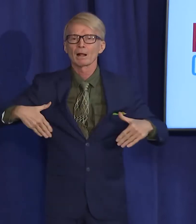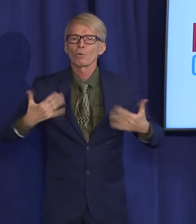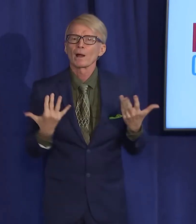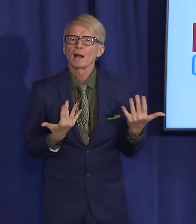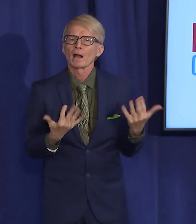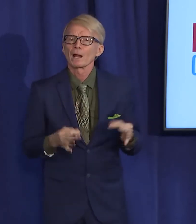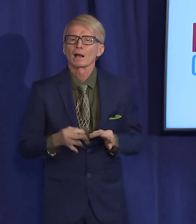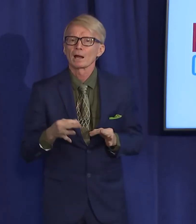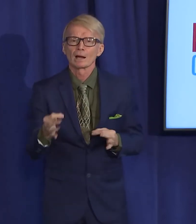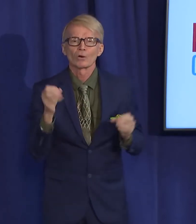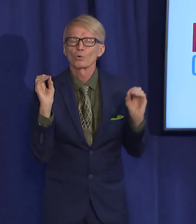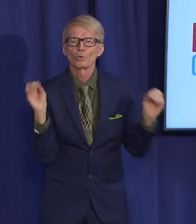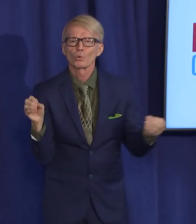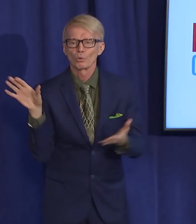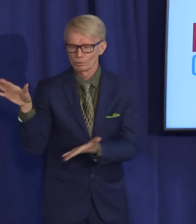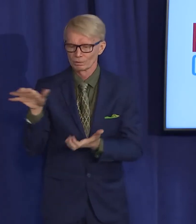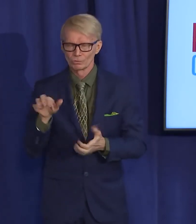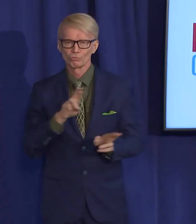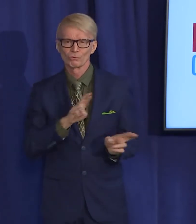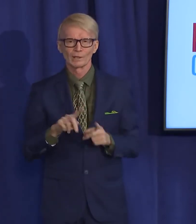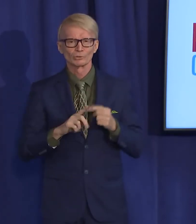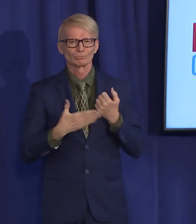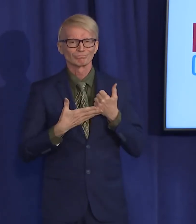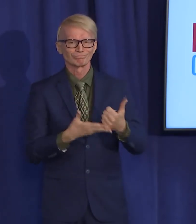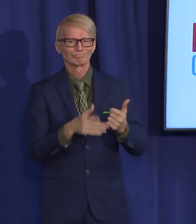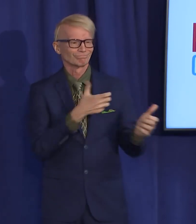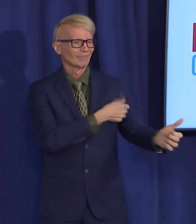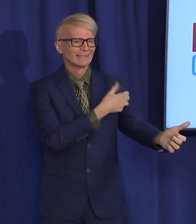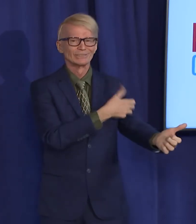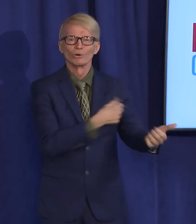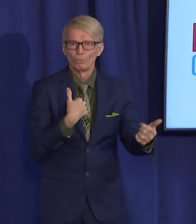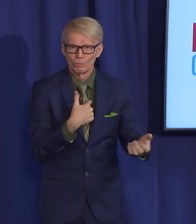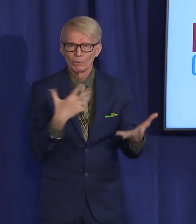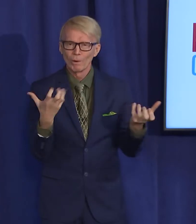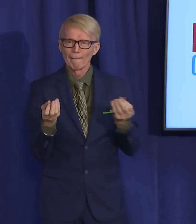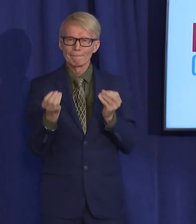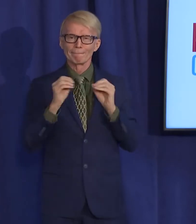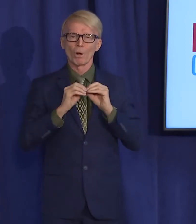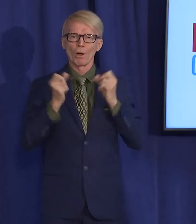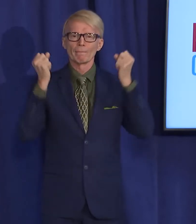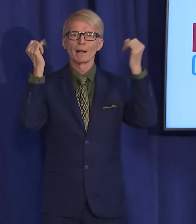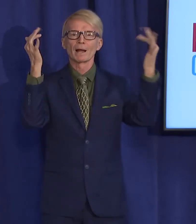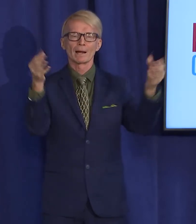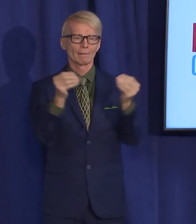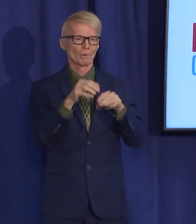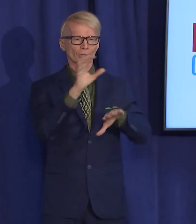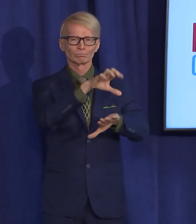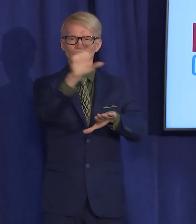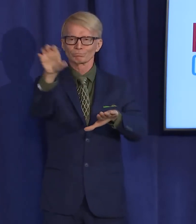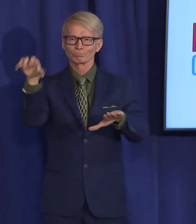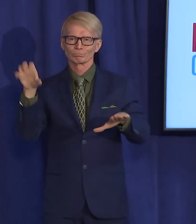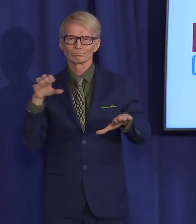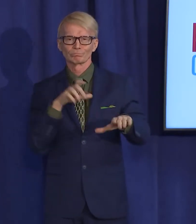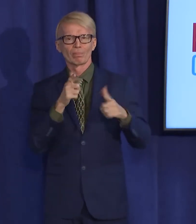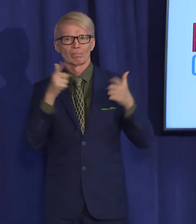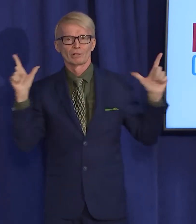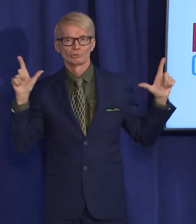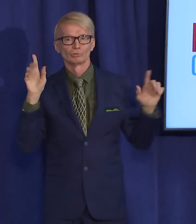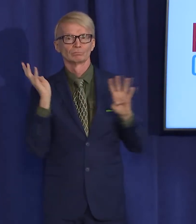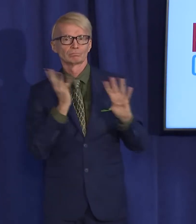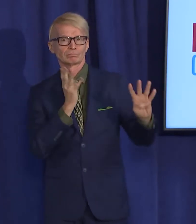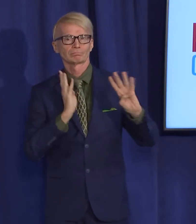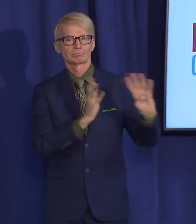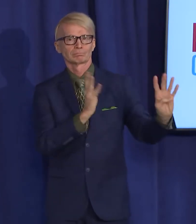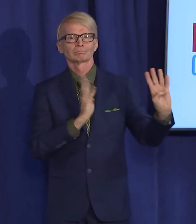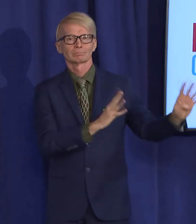we haven't had supply. We have plans for scaling up more mass vaccination sites. We've just been waiting for vaccine. And we'll keep a continued focus